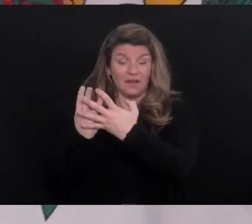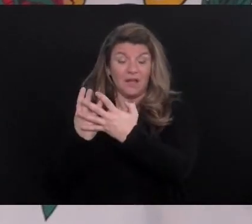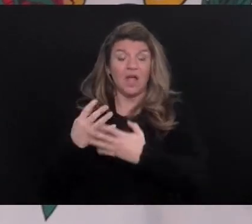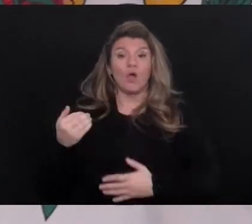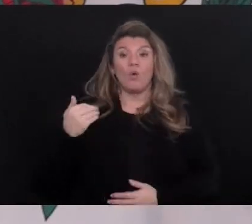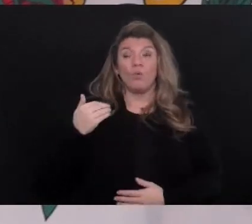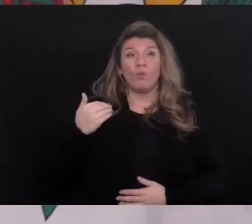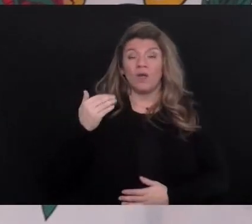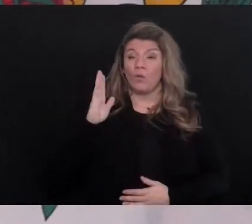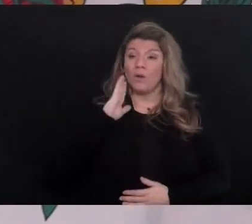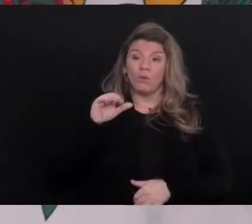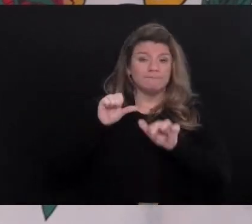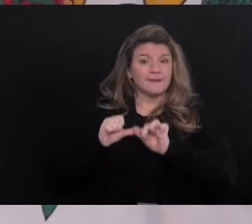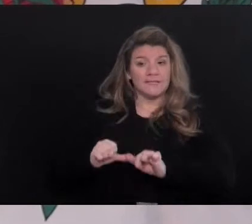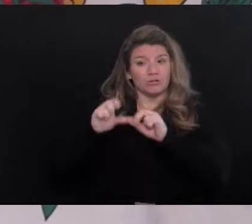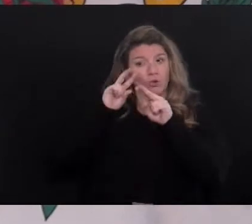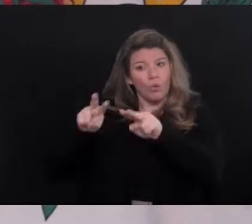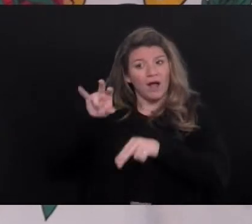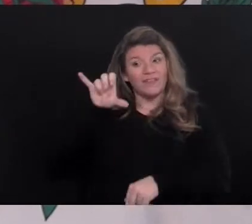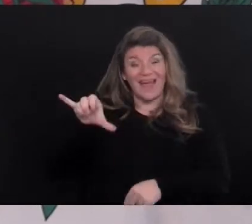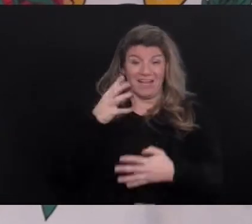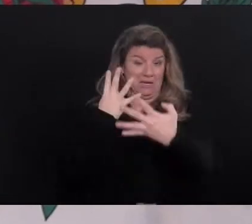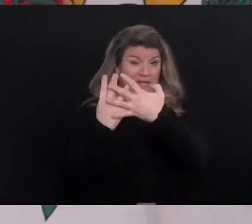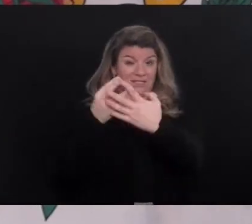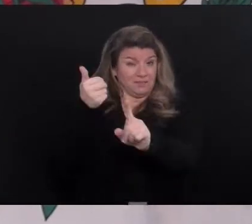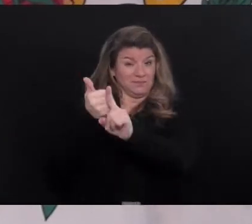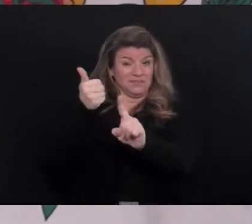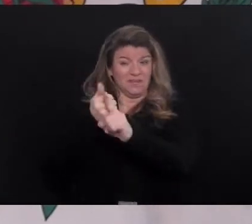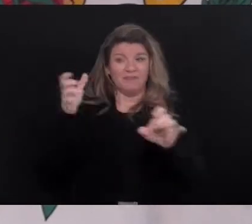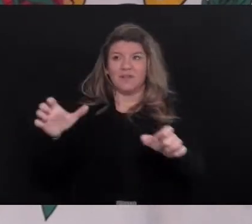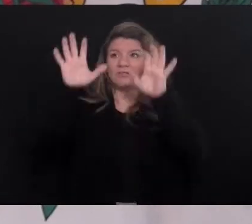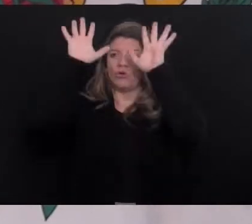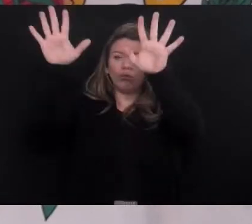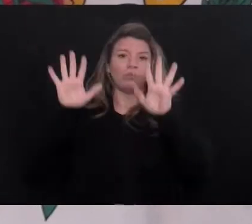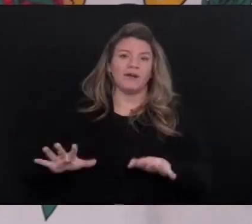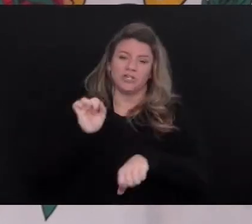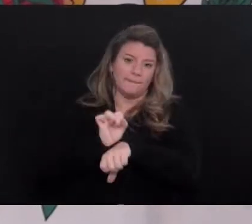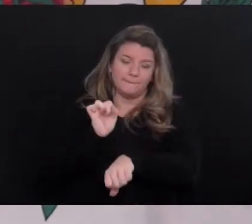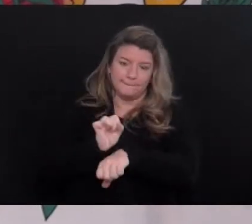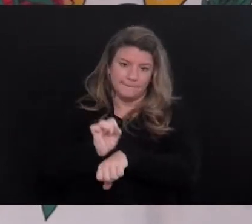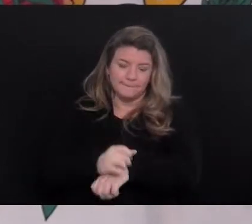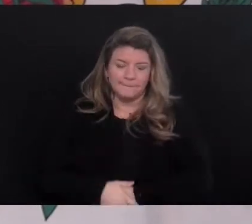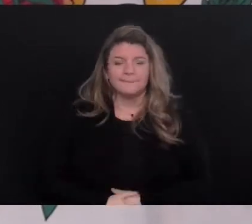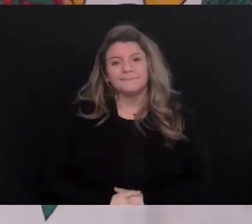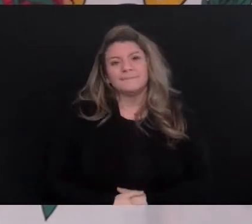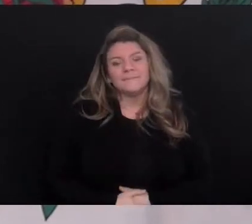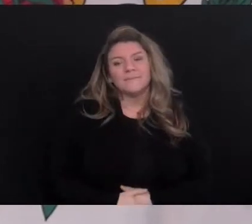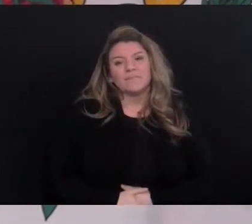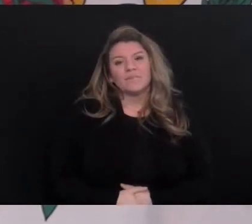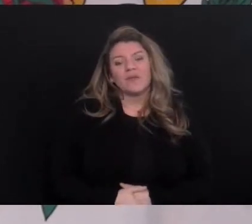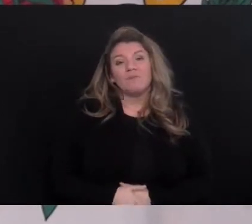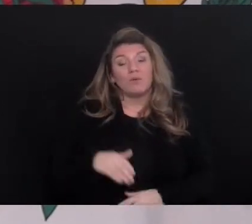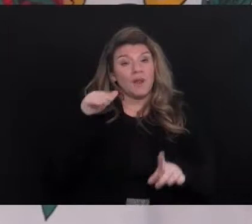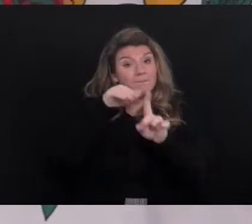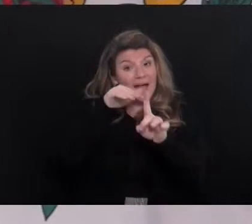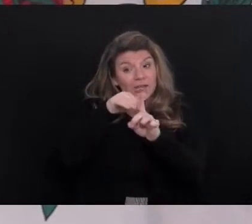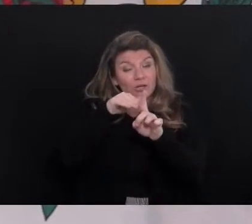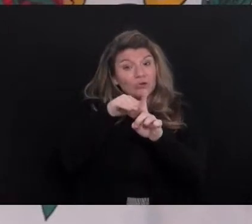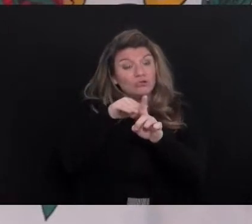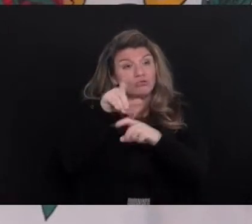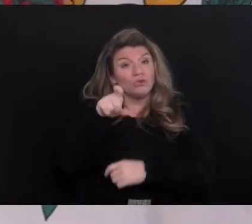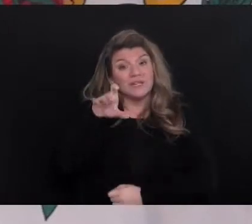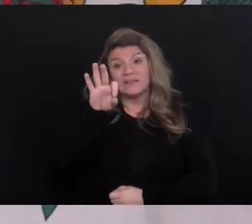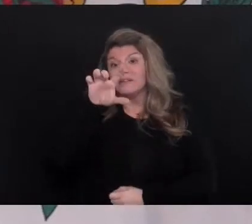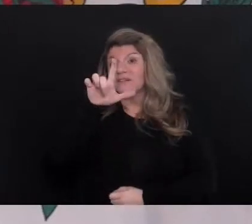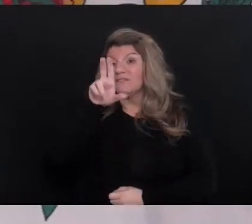We'll stay on top of that. Corrections continues to do a fabulous job. I remind you about getting your flu shot